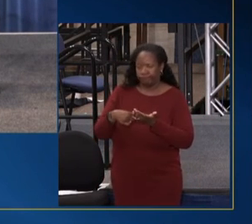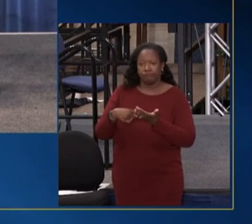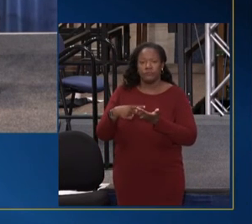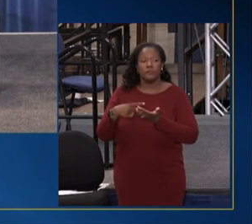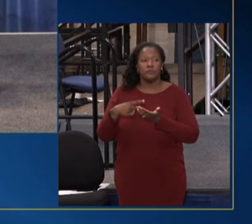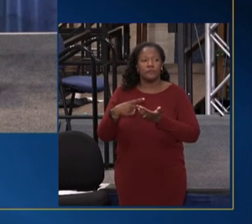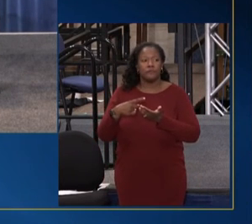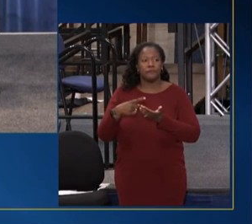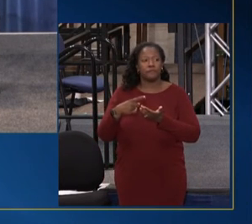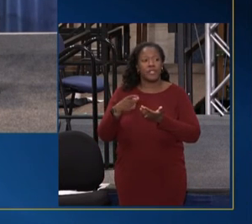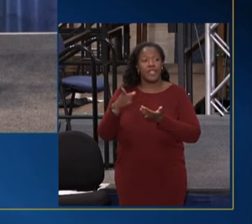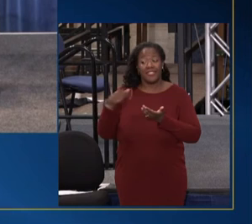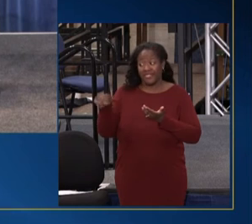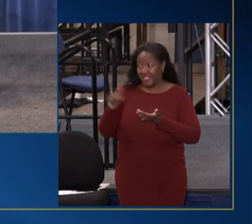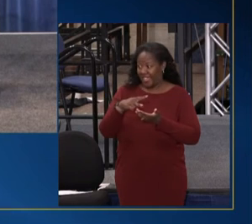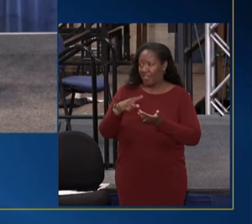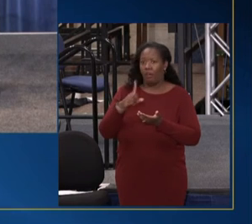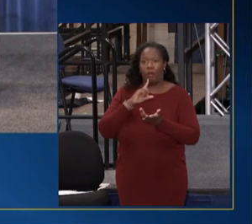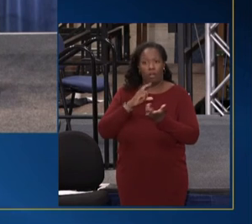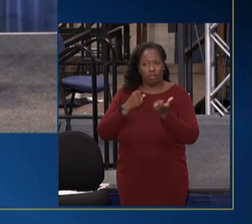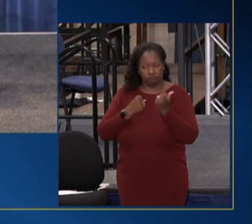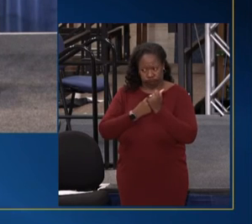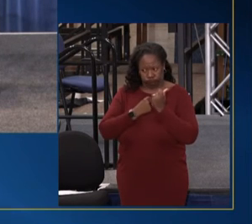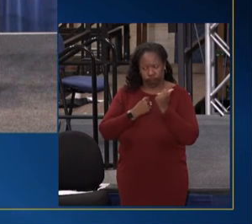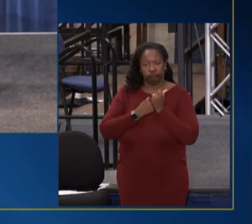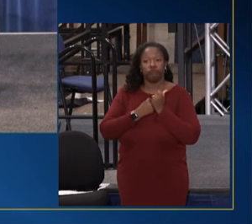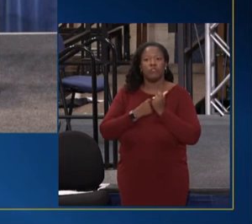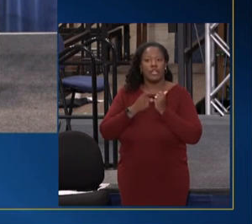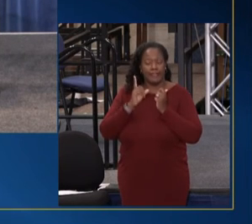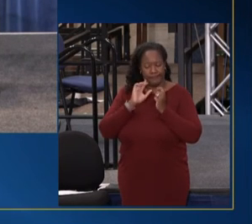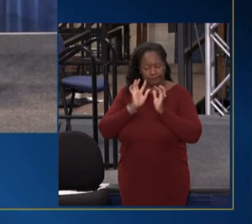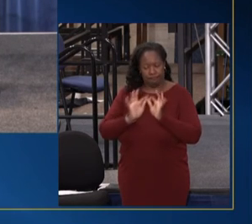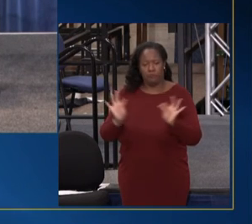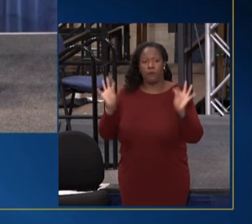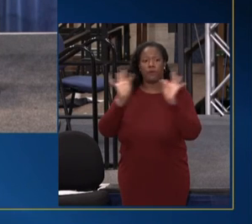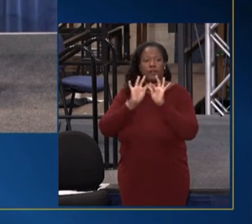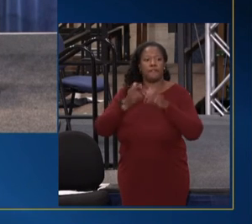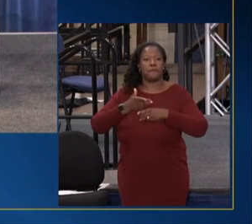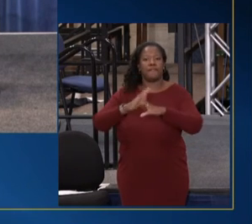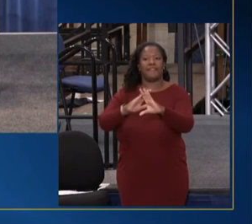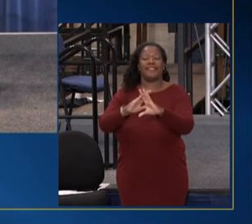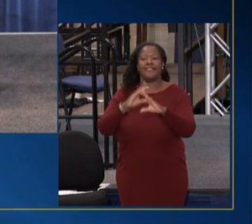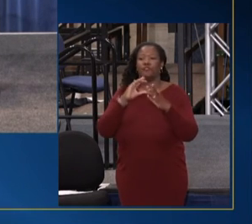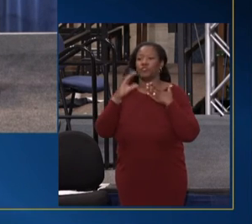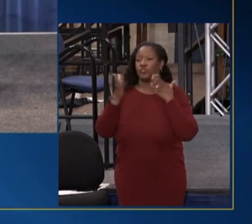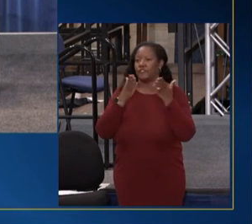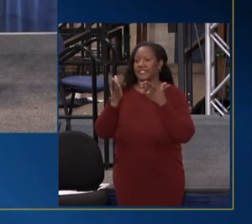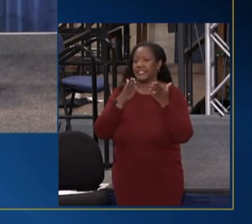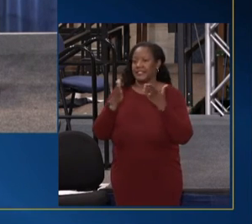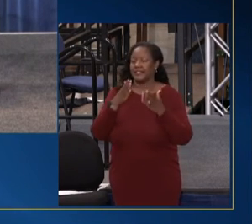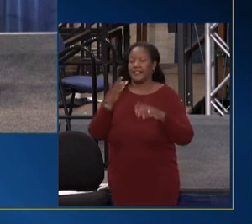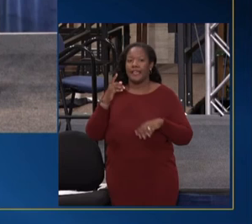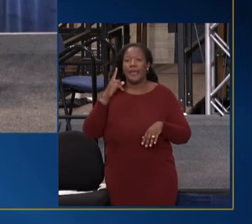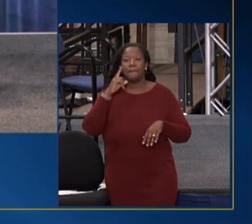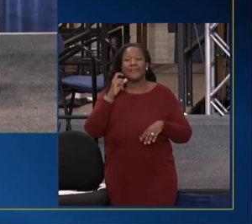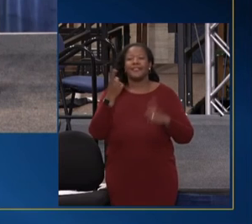about. They all reaffirmed the importance of preventative services as a result of